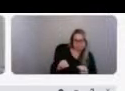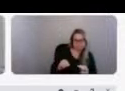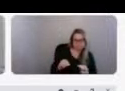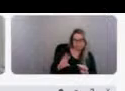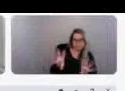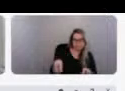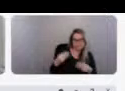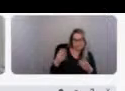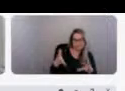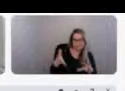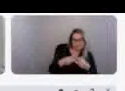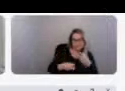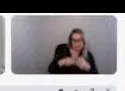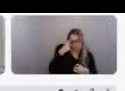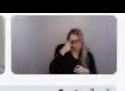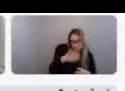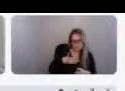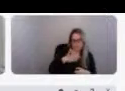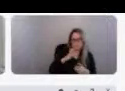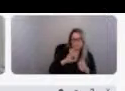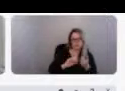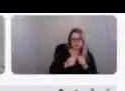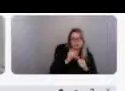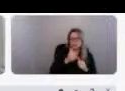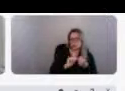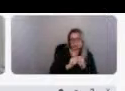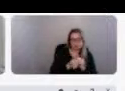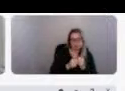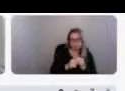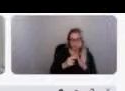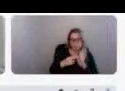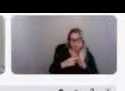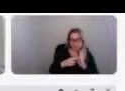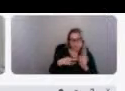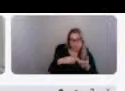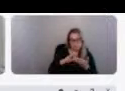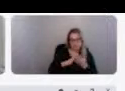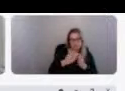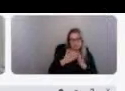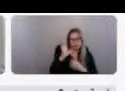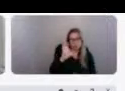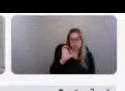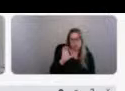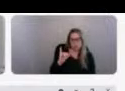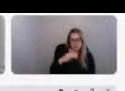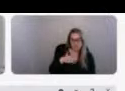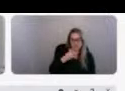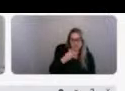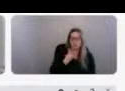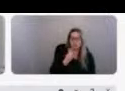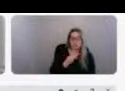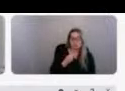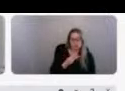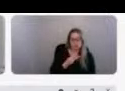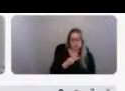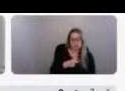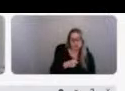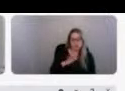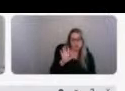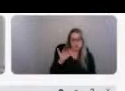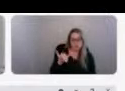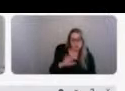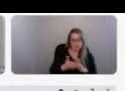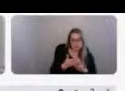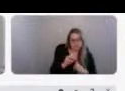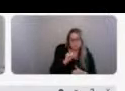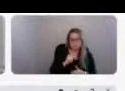me and my community it is not competitive and it does not represent my community of interest and my voices or my voice and that of my community are